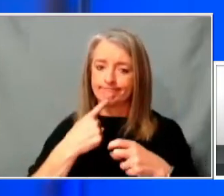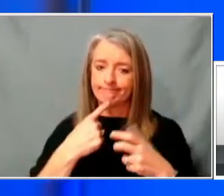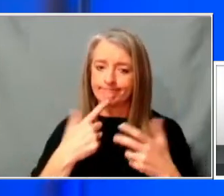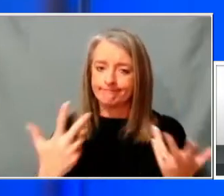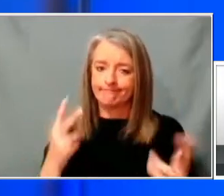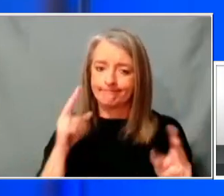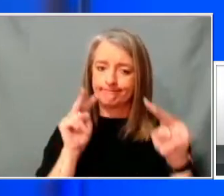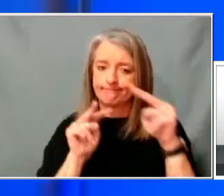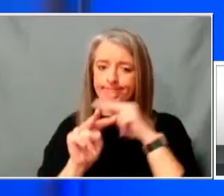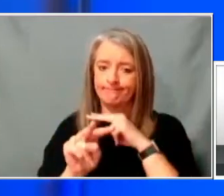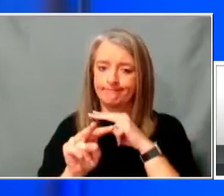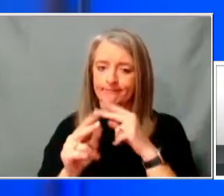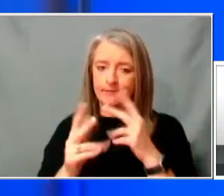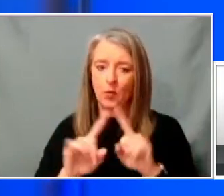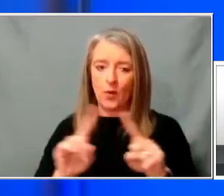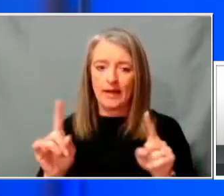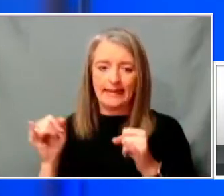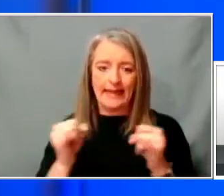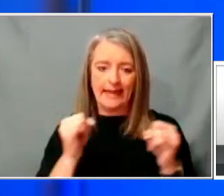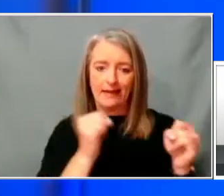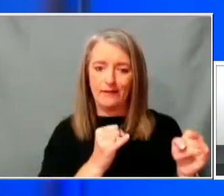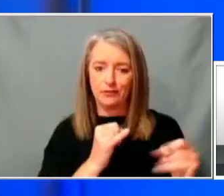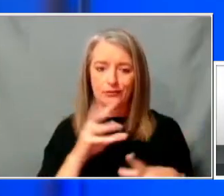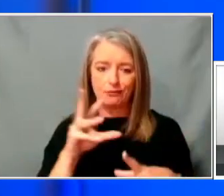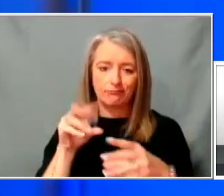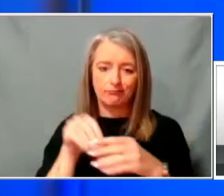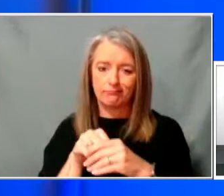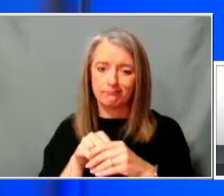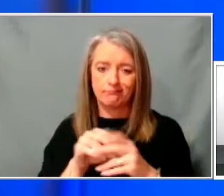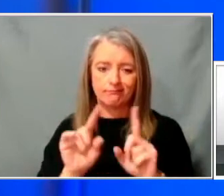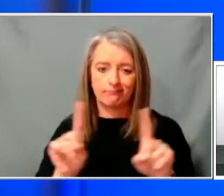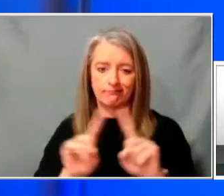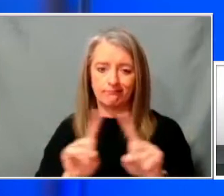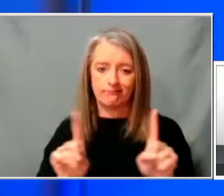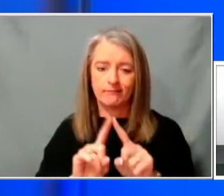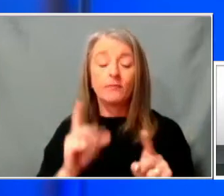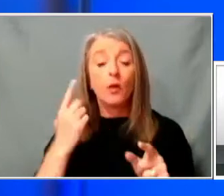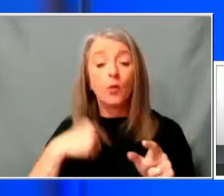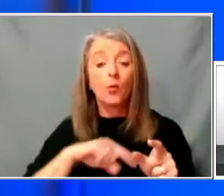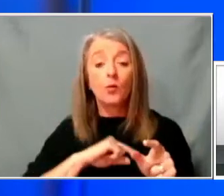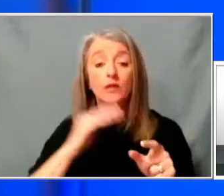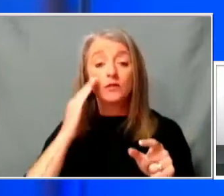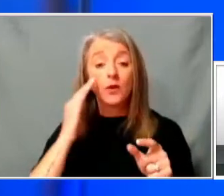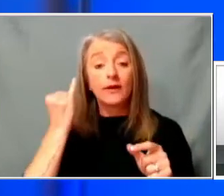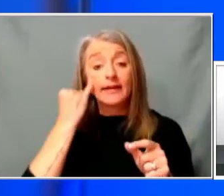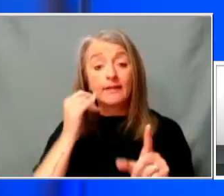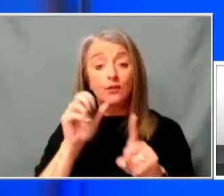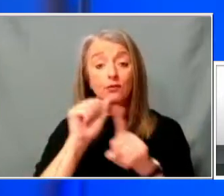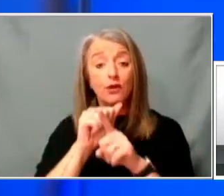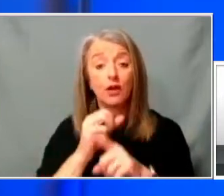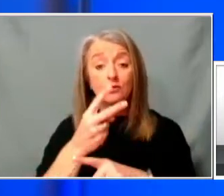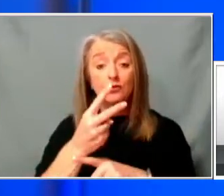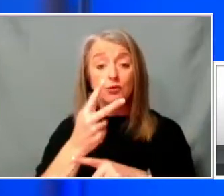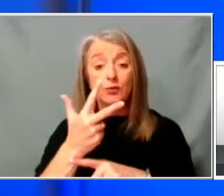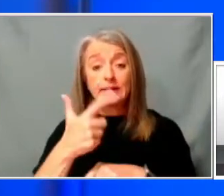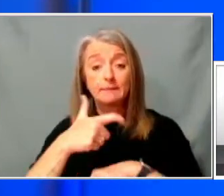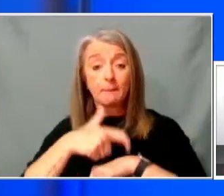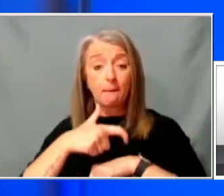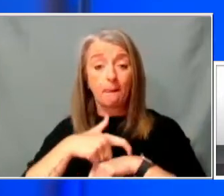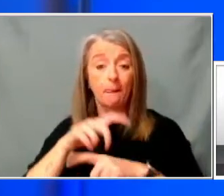there are so many individual factors in there as well. But again, we know that even if you've caught it 2 or 3 times, if you've